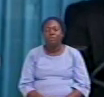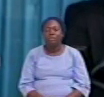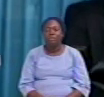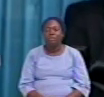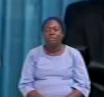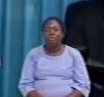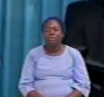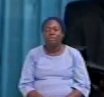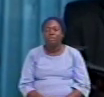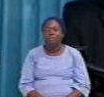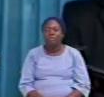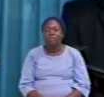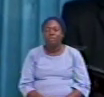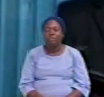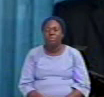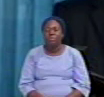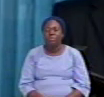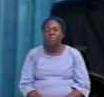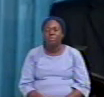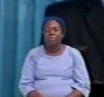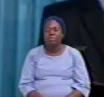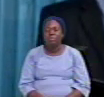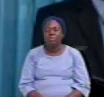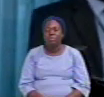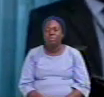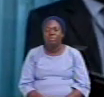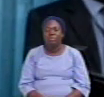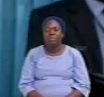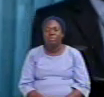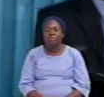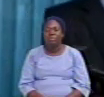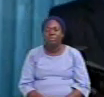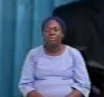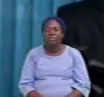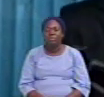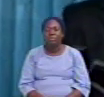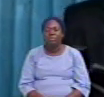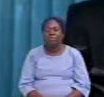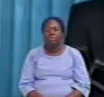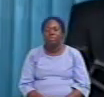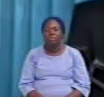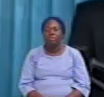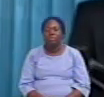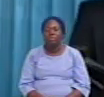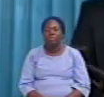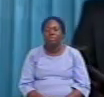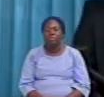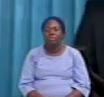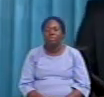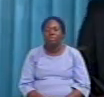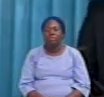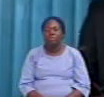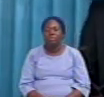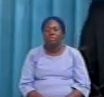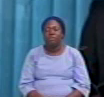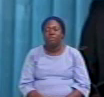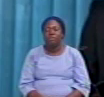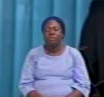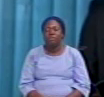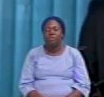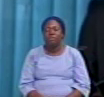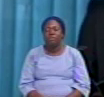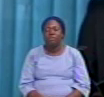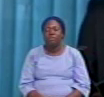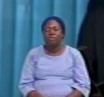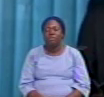plea. It tells me what my Father has in store every day. And though I tread a